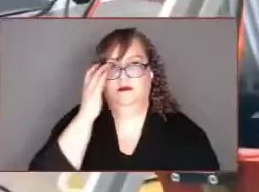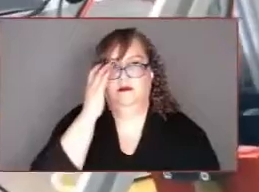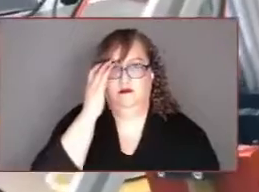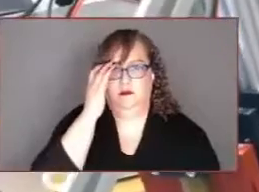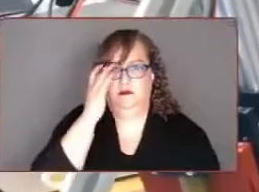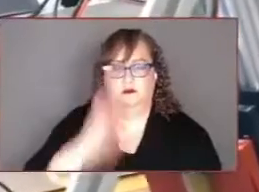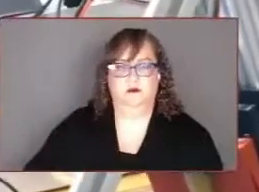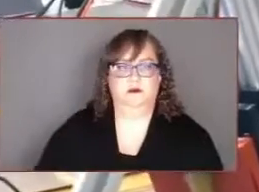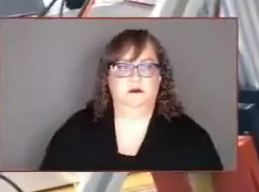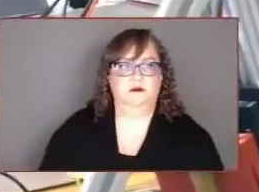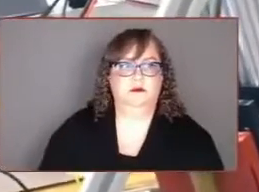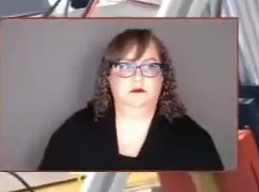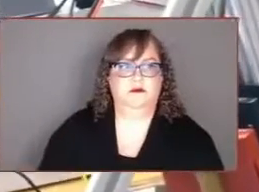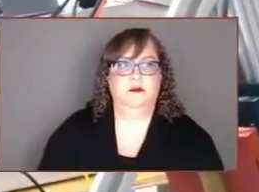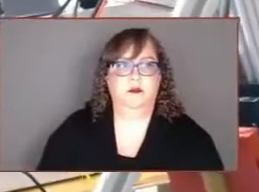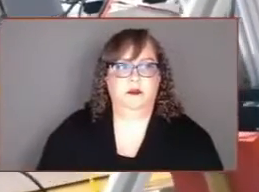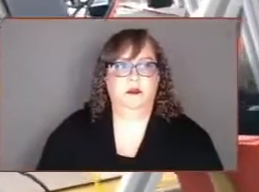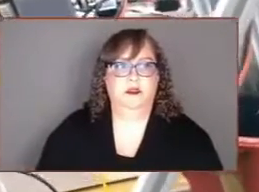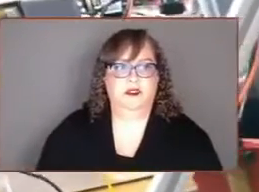Yep, okay.